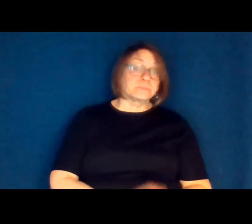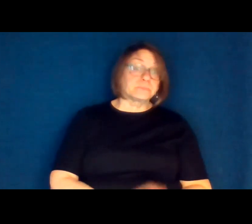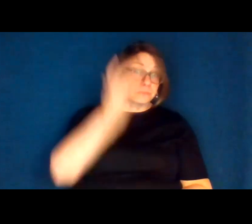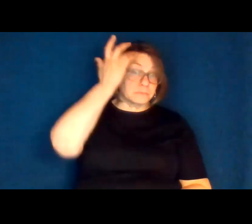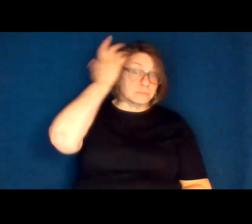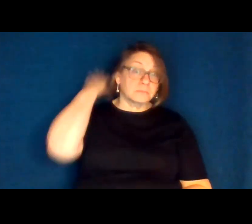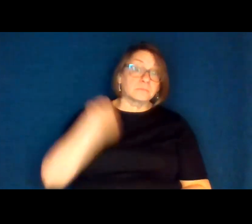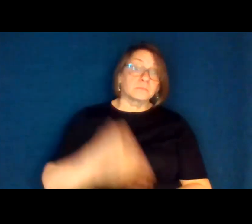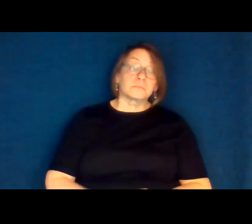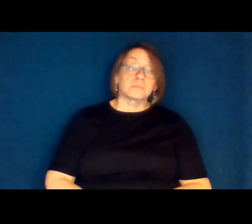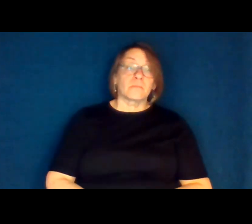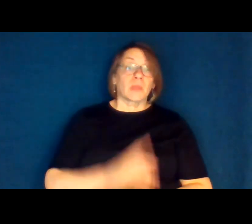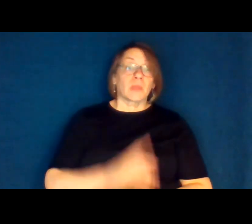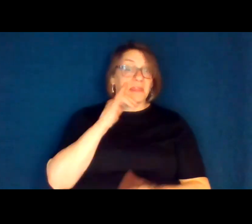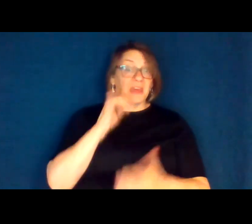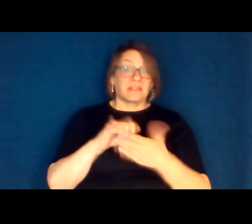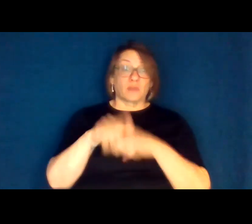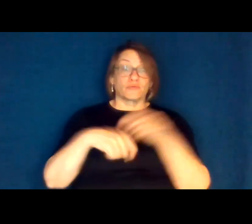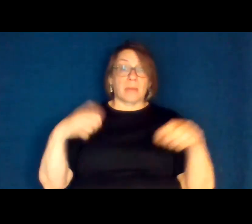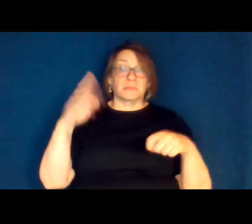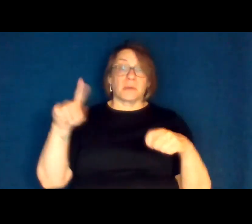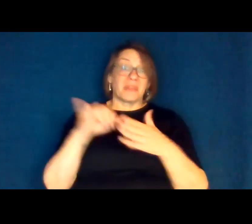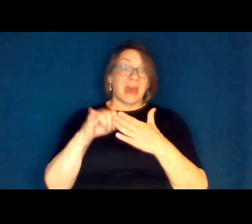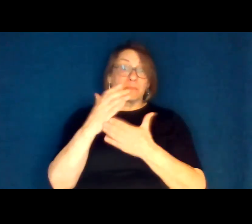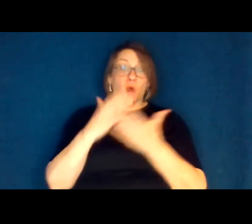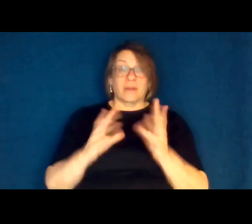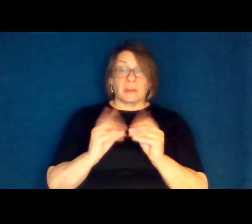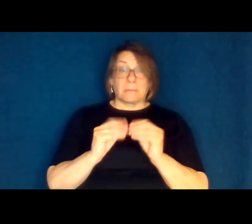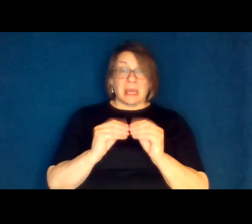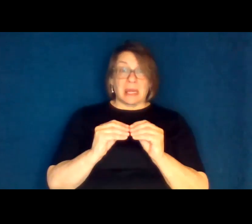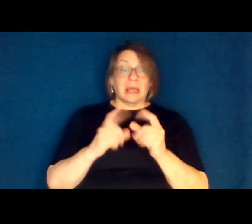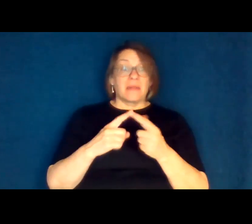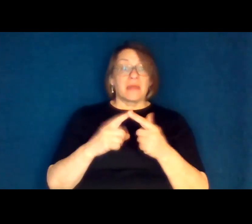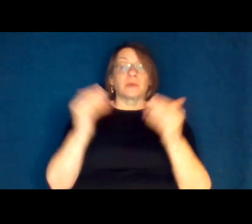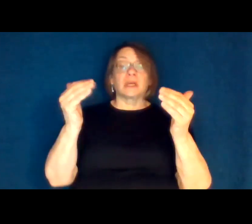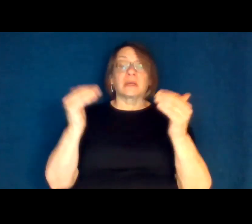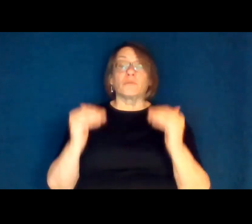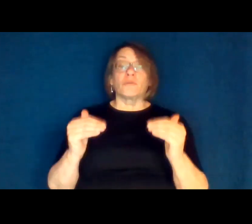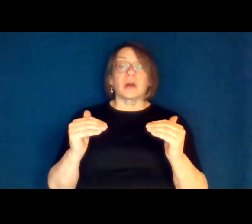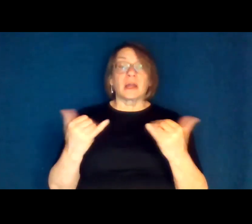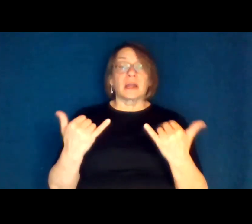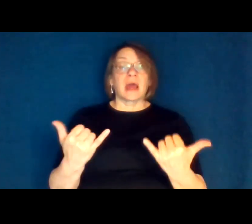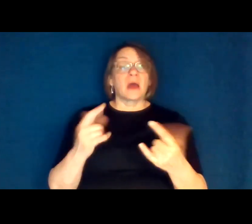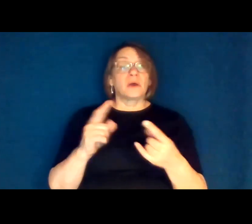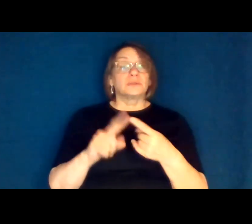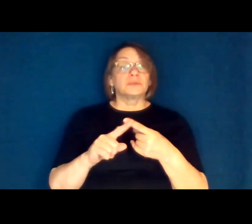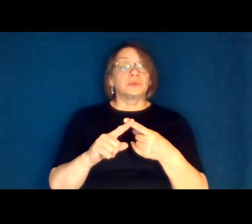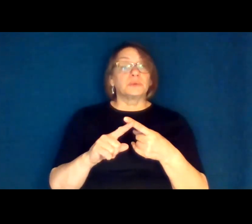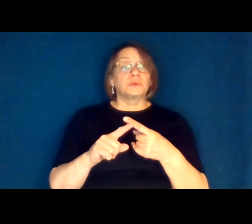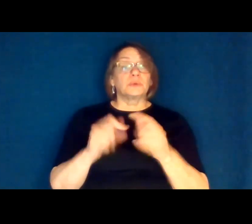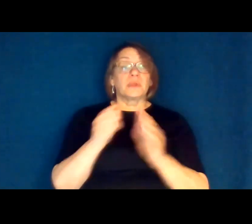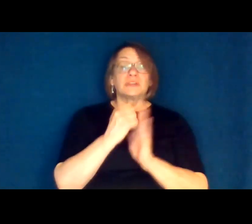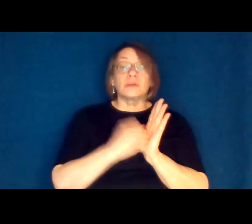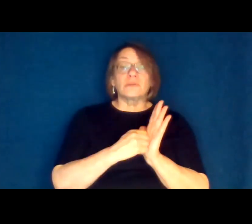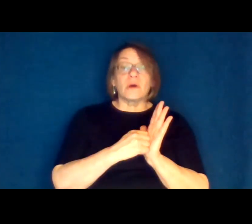I think that wraps up this part of the meeting, and then we can move on to the next part of the